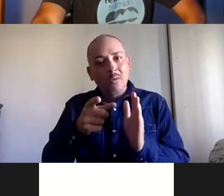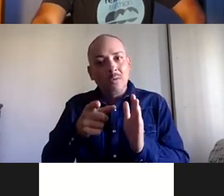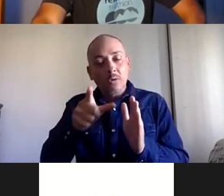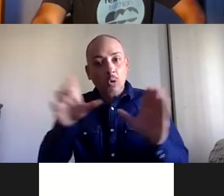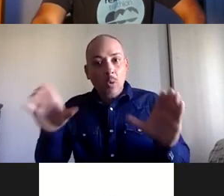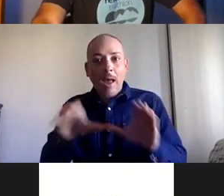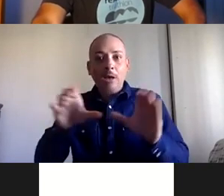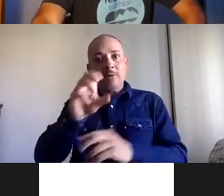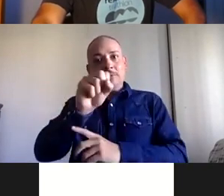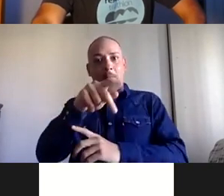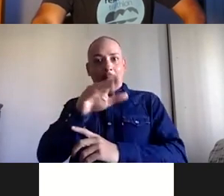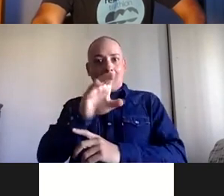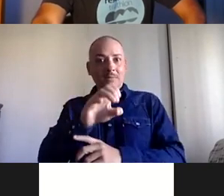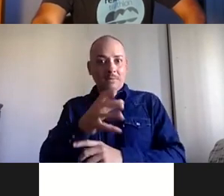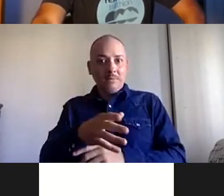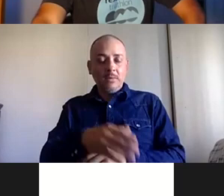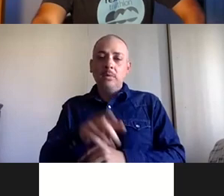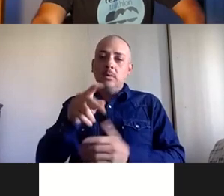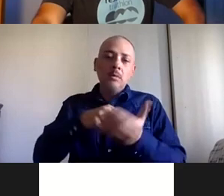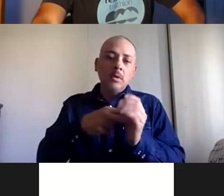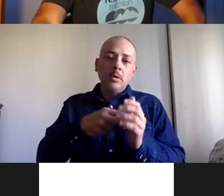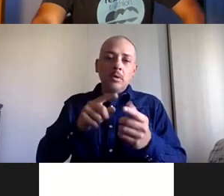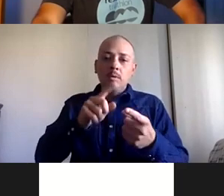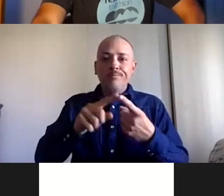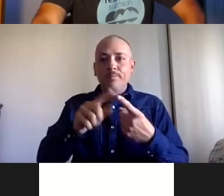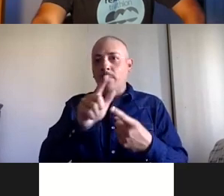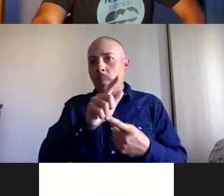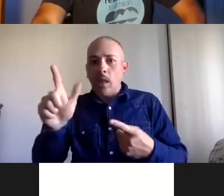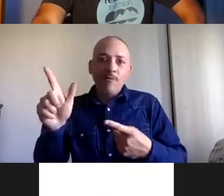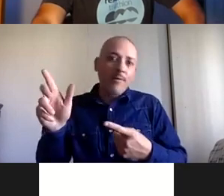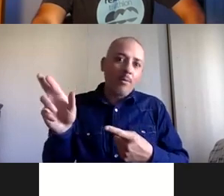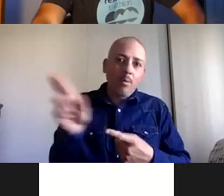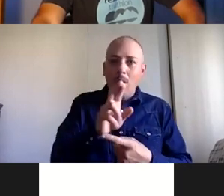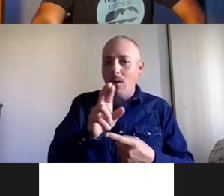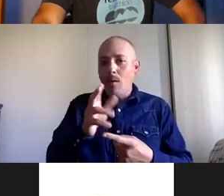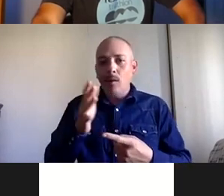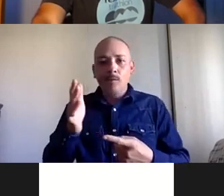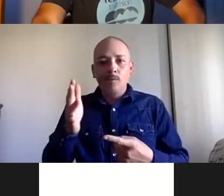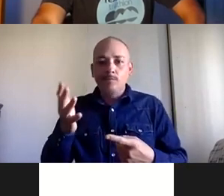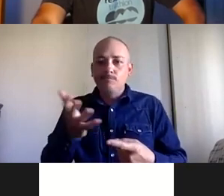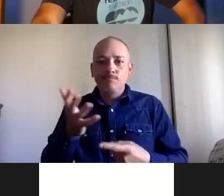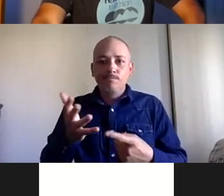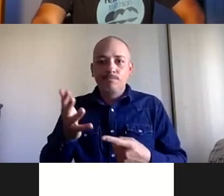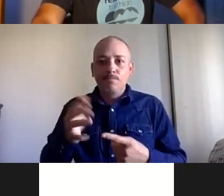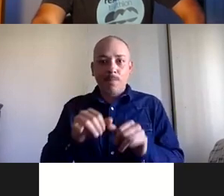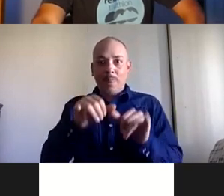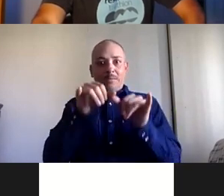action space. So you can either go left or you can go right. You can go stay on one spot and don't